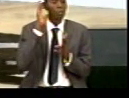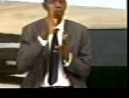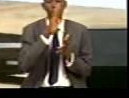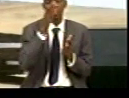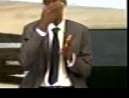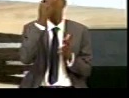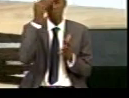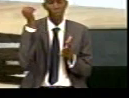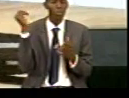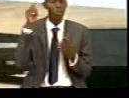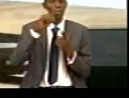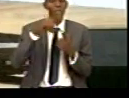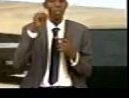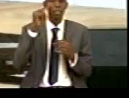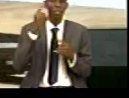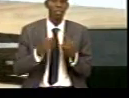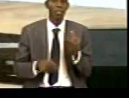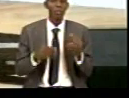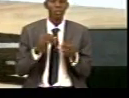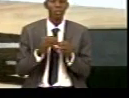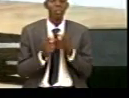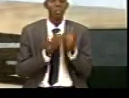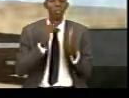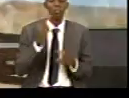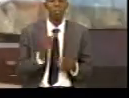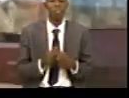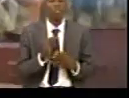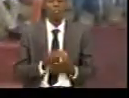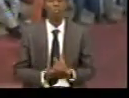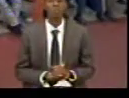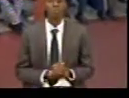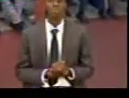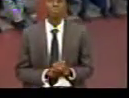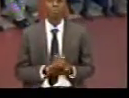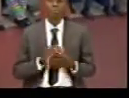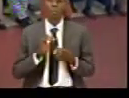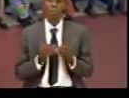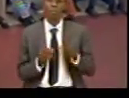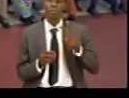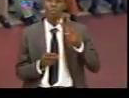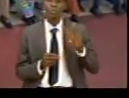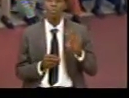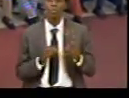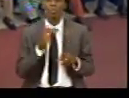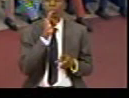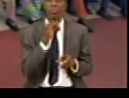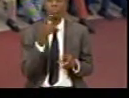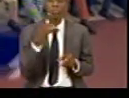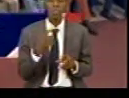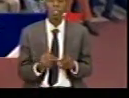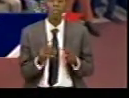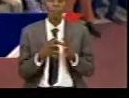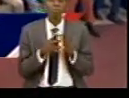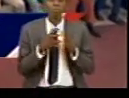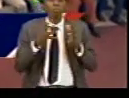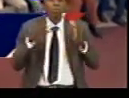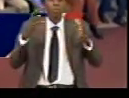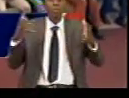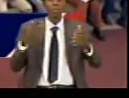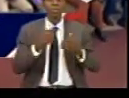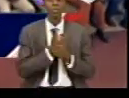until the end, in Jesus' name. Number two is the abounding